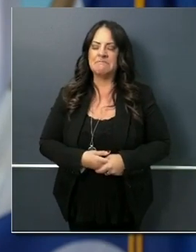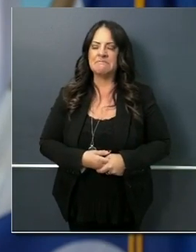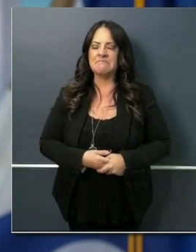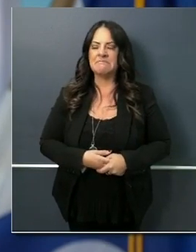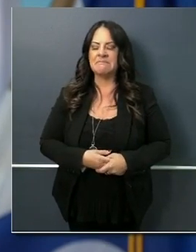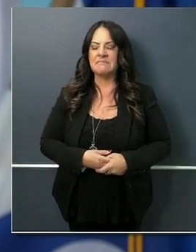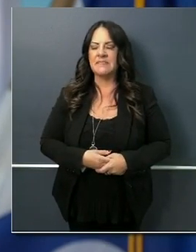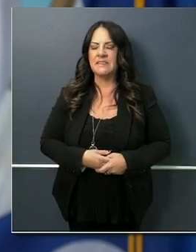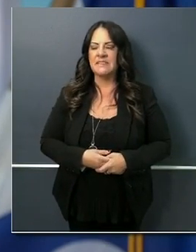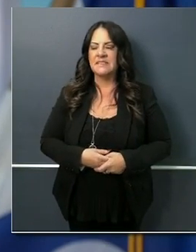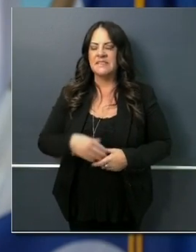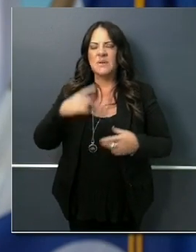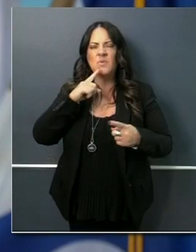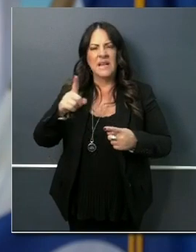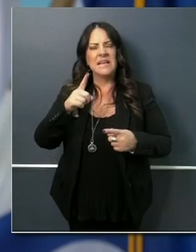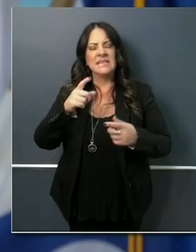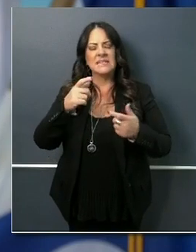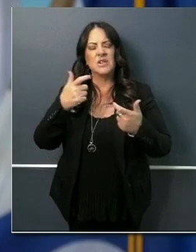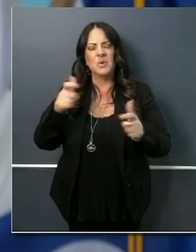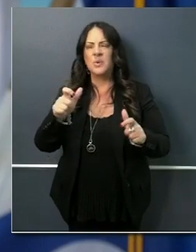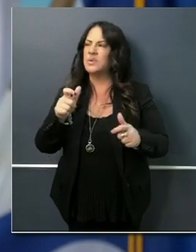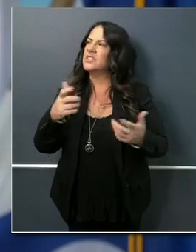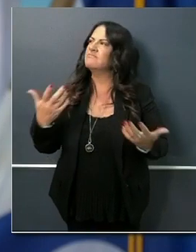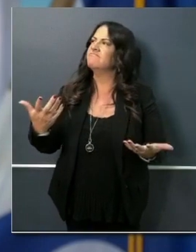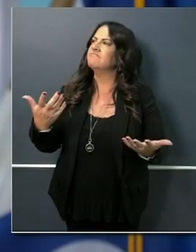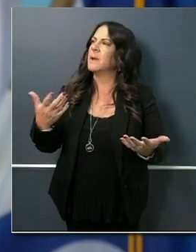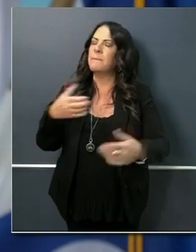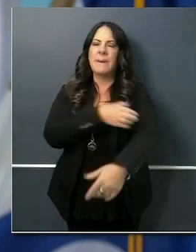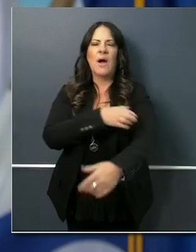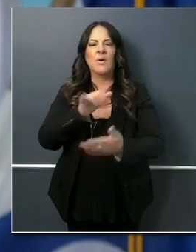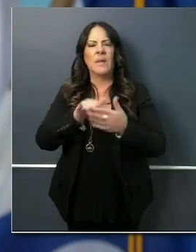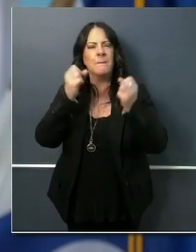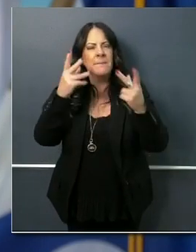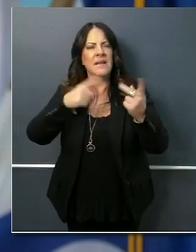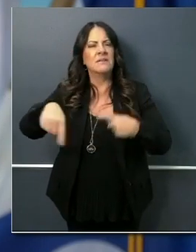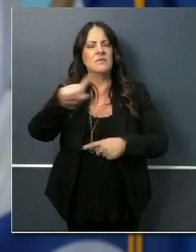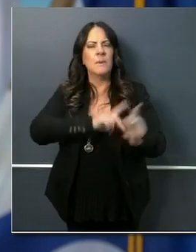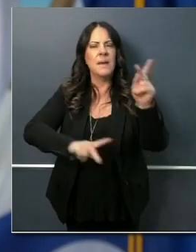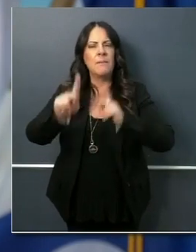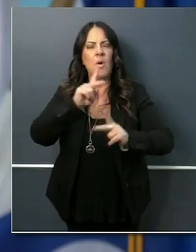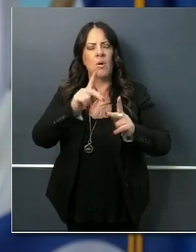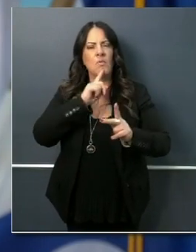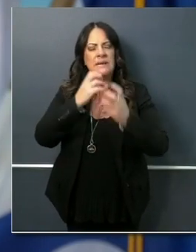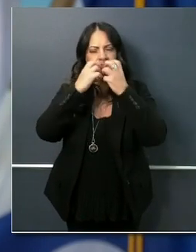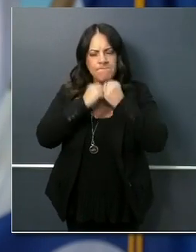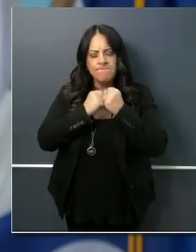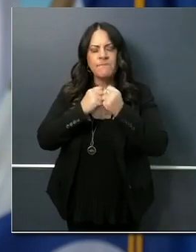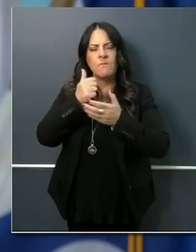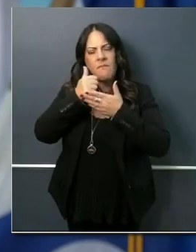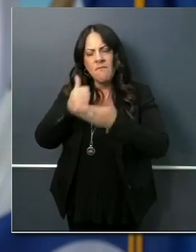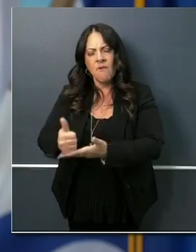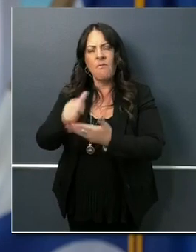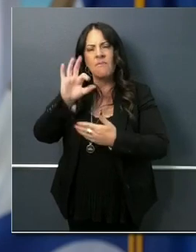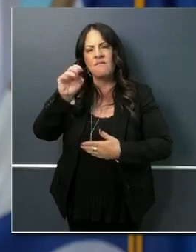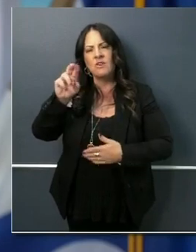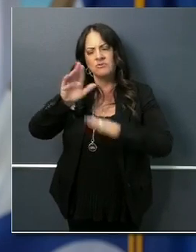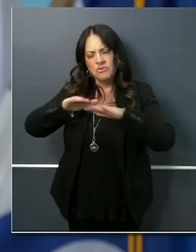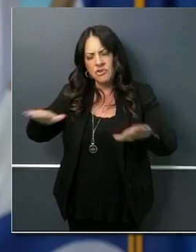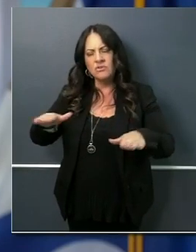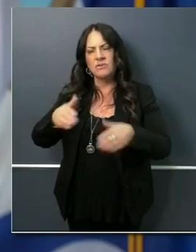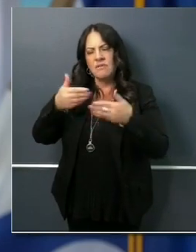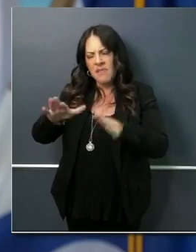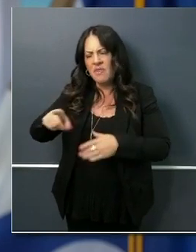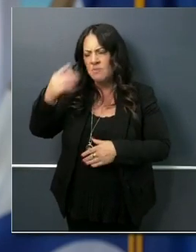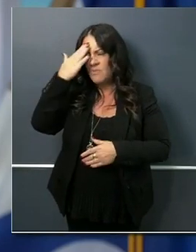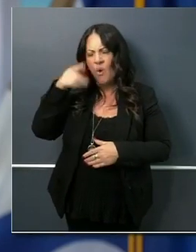the power and the potency of people that are helping support our foster children and letting our foster kids know they're